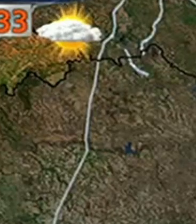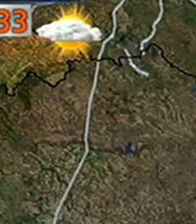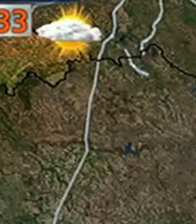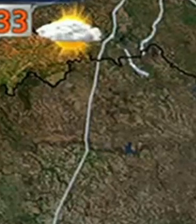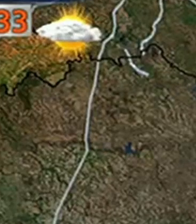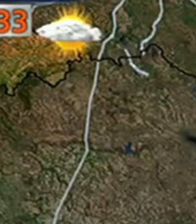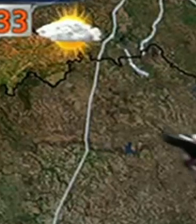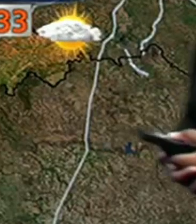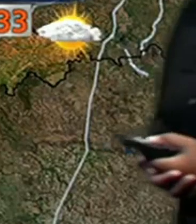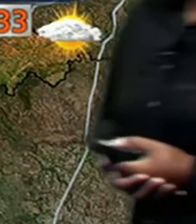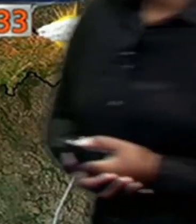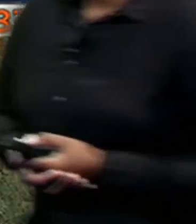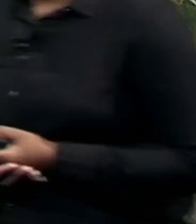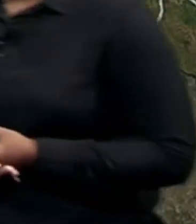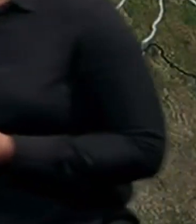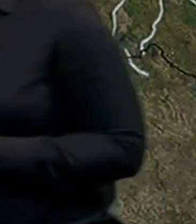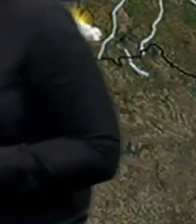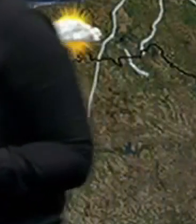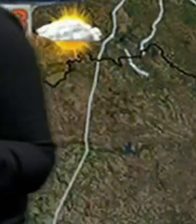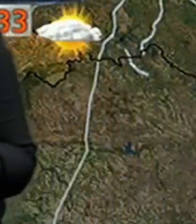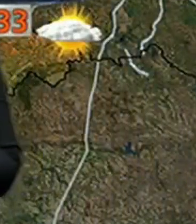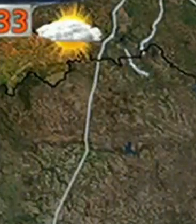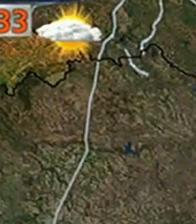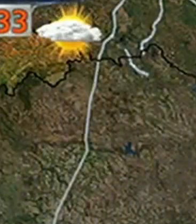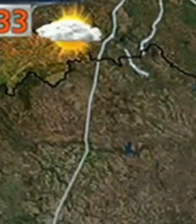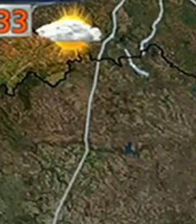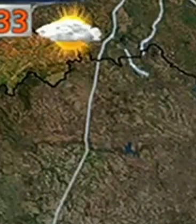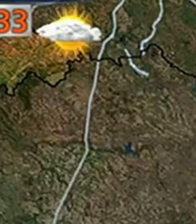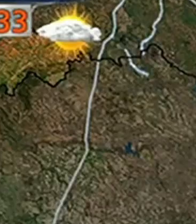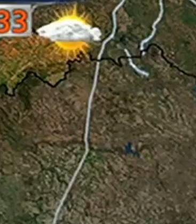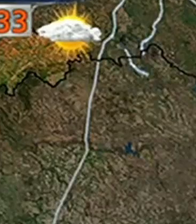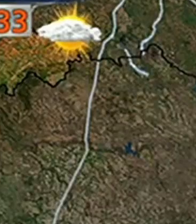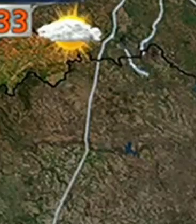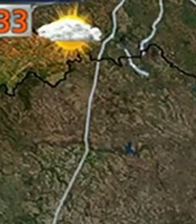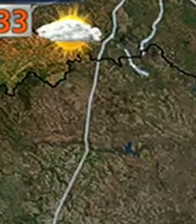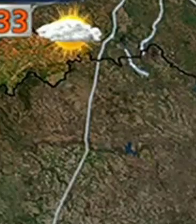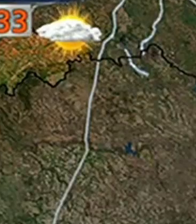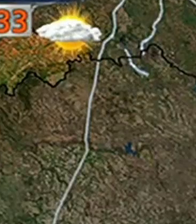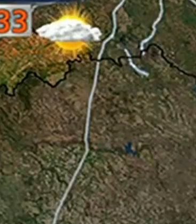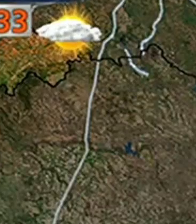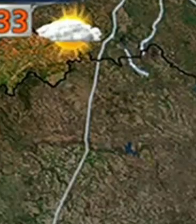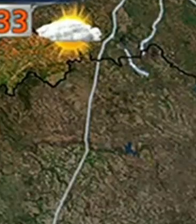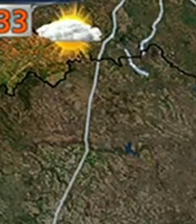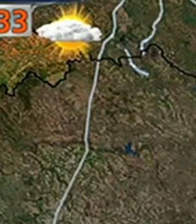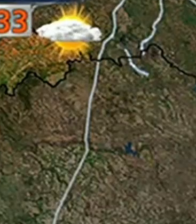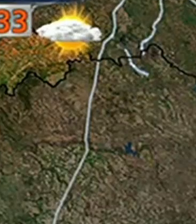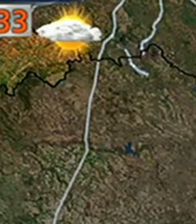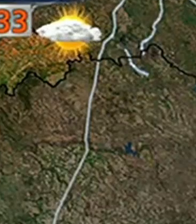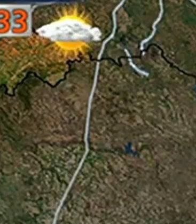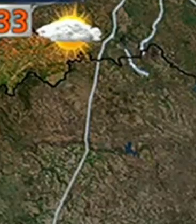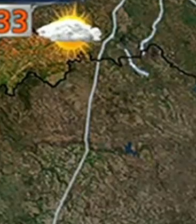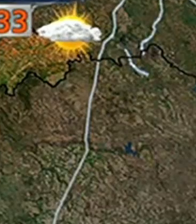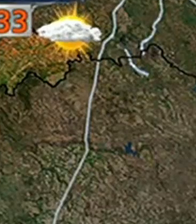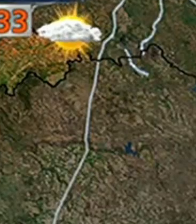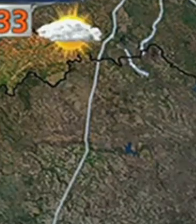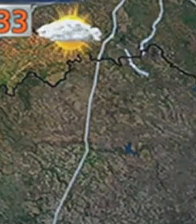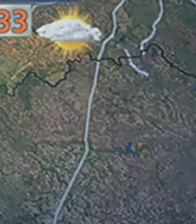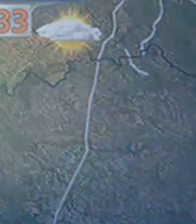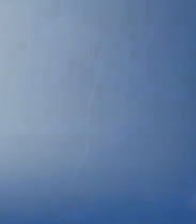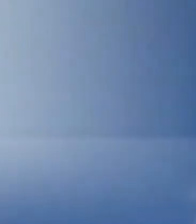Lichtenburg yona tla be ke mo go digrata di le 32 me mo ga e tshoka gore le go tsoka magoro ga se go latlhana a re kopane mo nakong e tlang a nne boroko